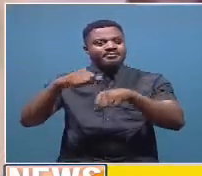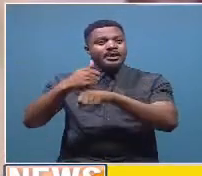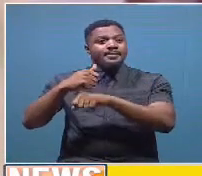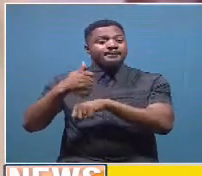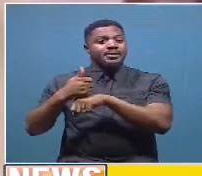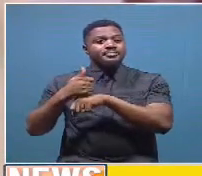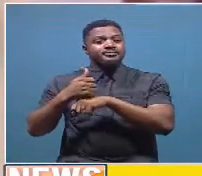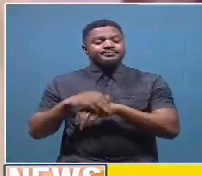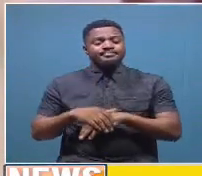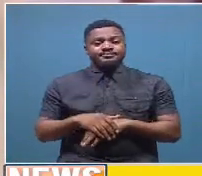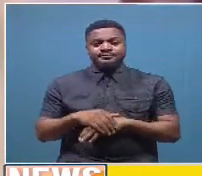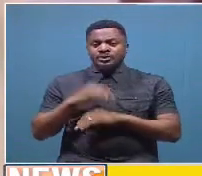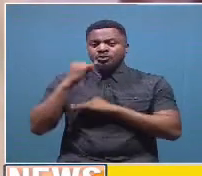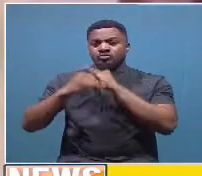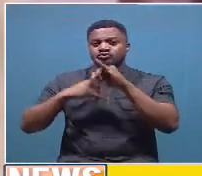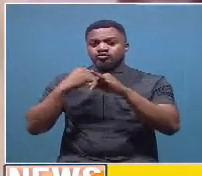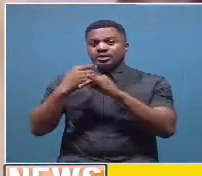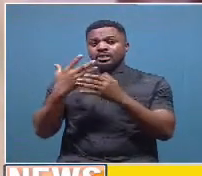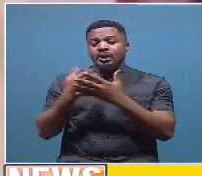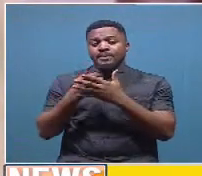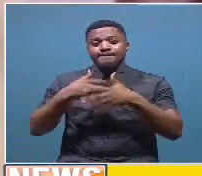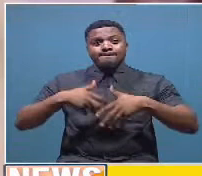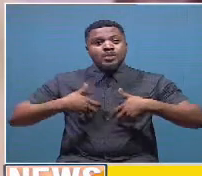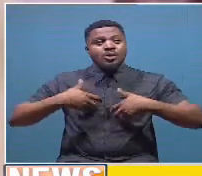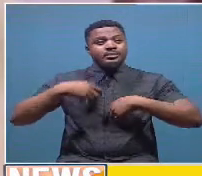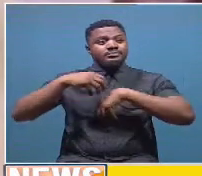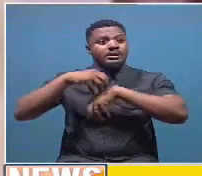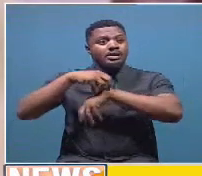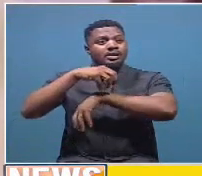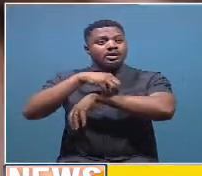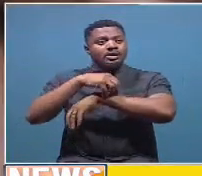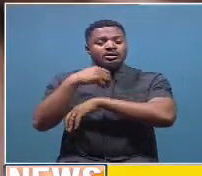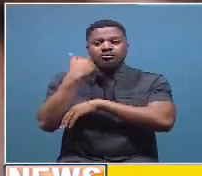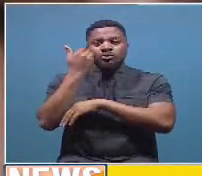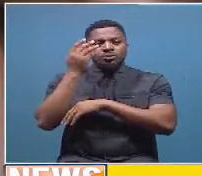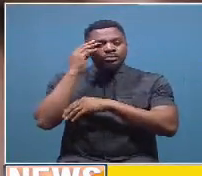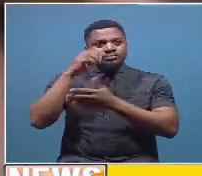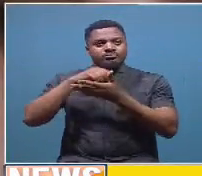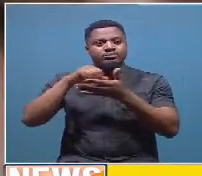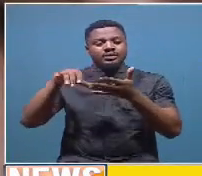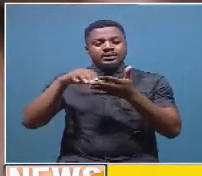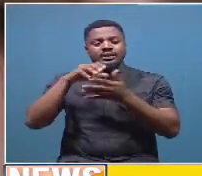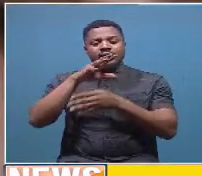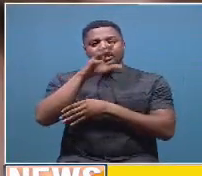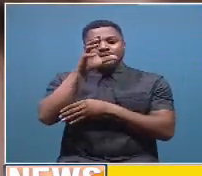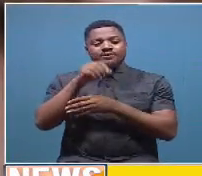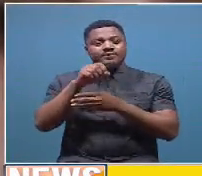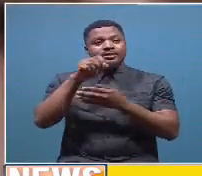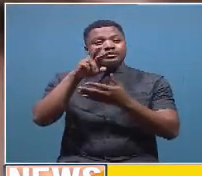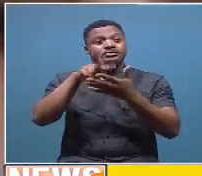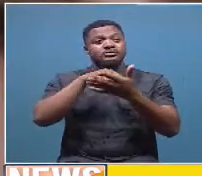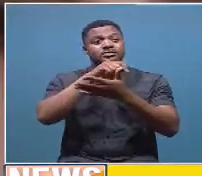And on international front, monkeypox to be rechristened to remove Africa's stigma.